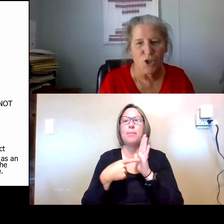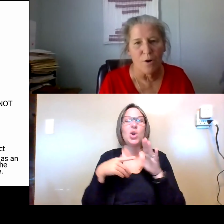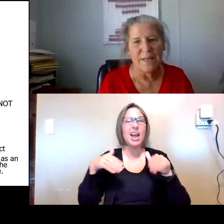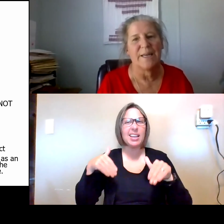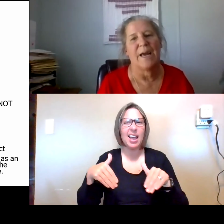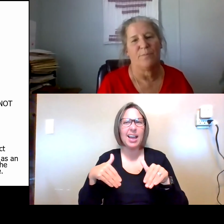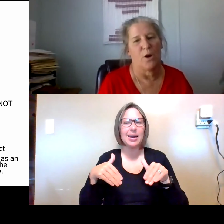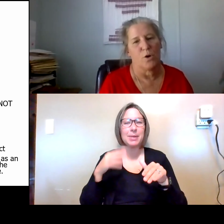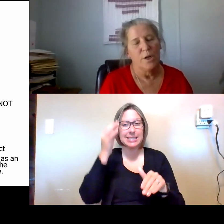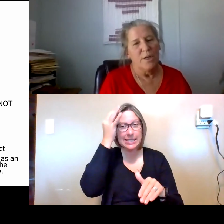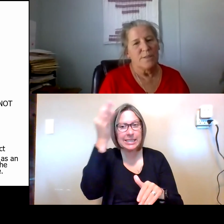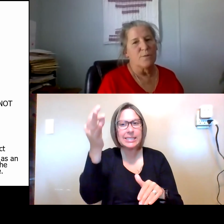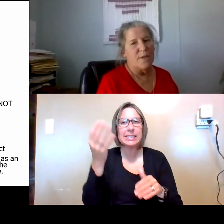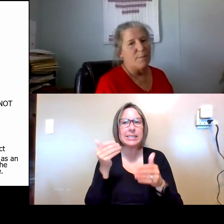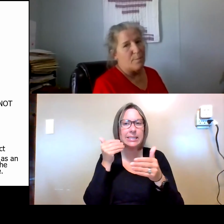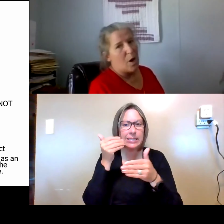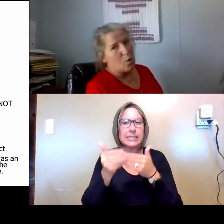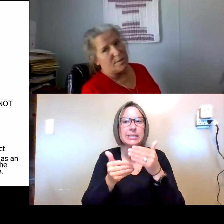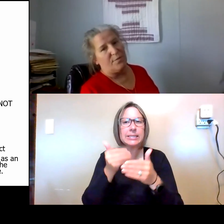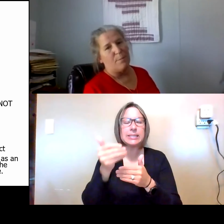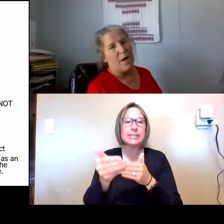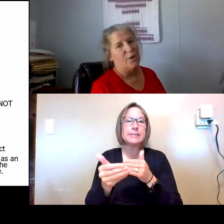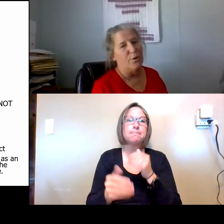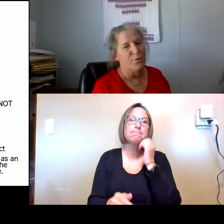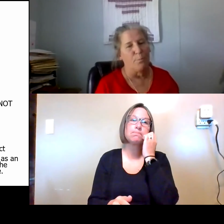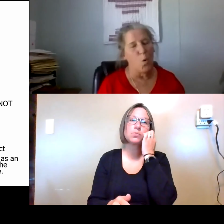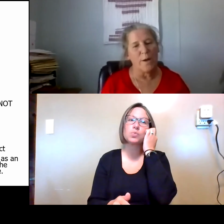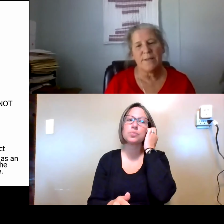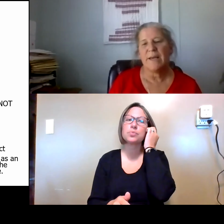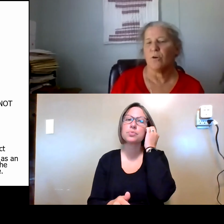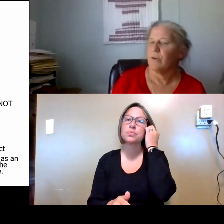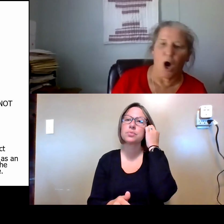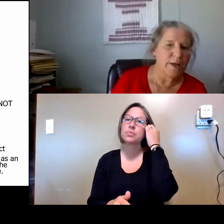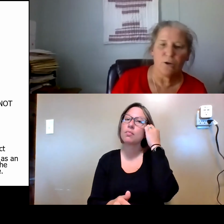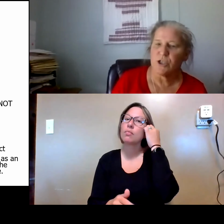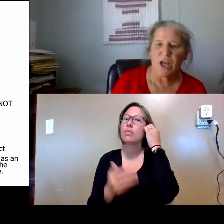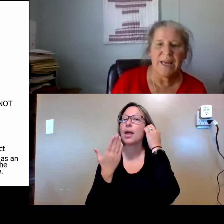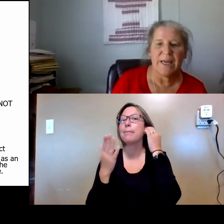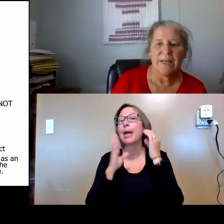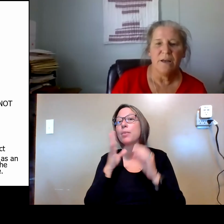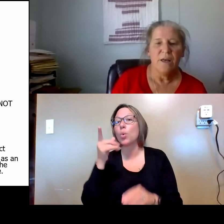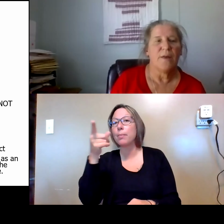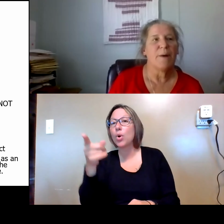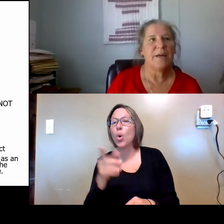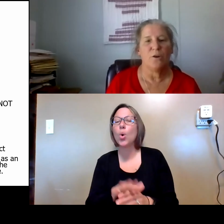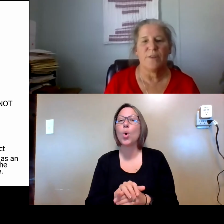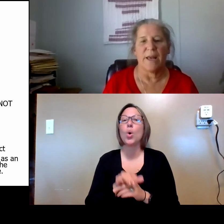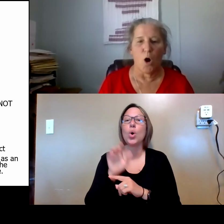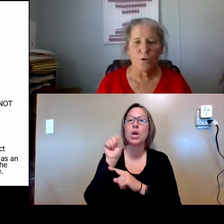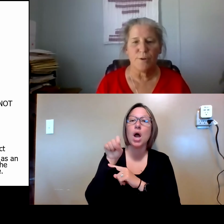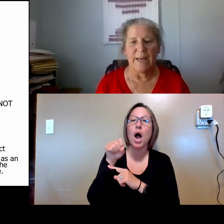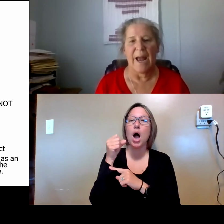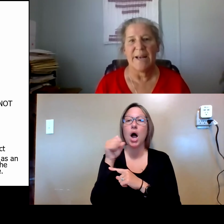they're starting to get there. So some of the modes that they might use are pointing or nodding or shaking. They might use